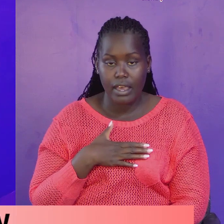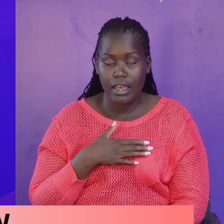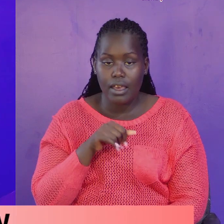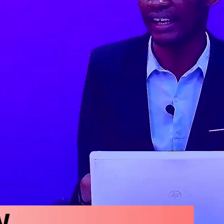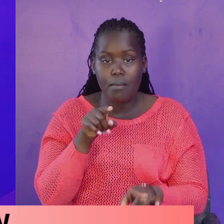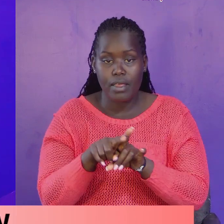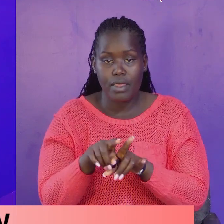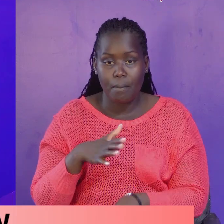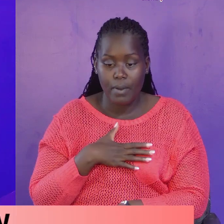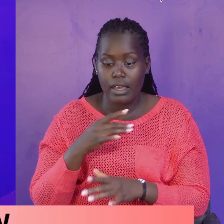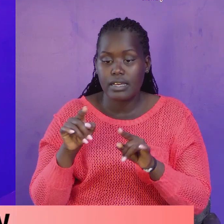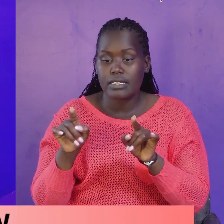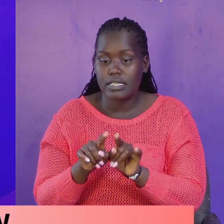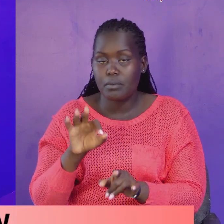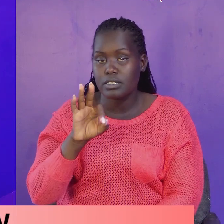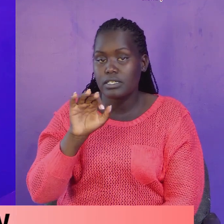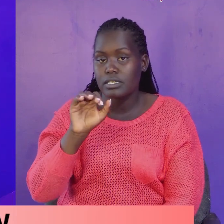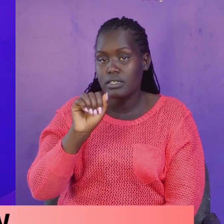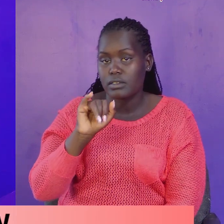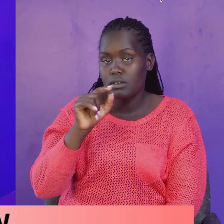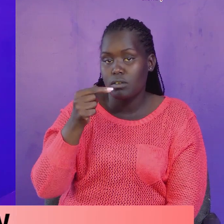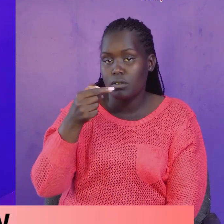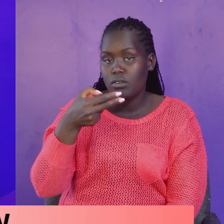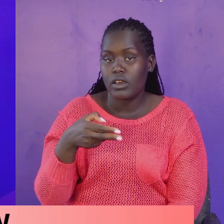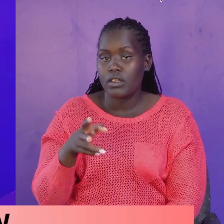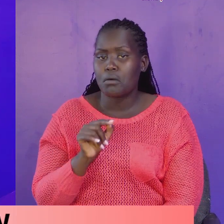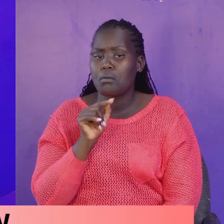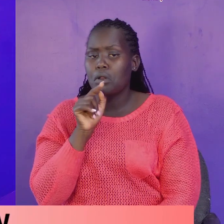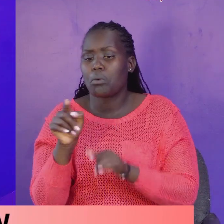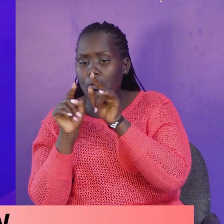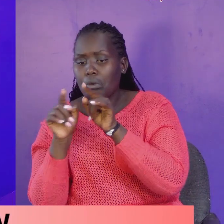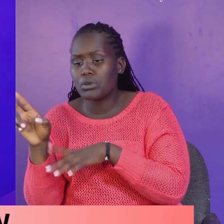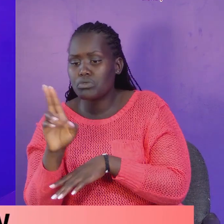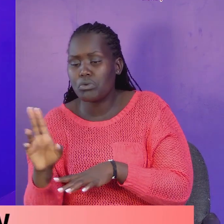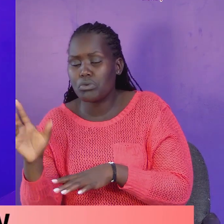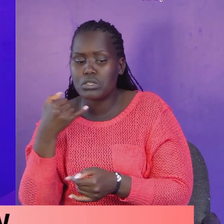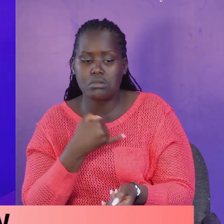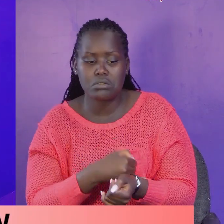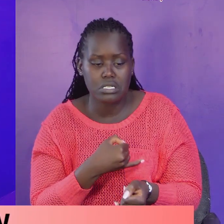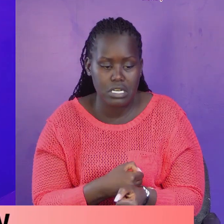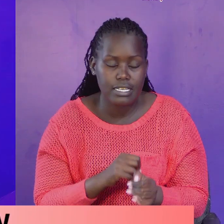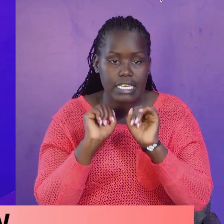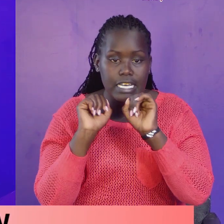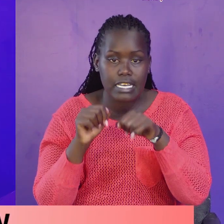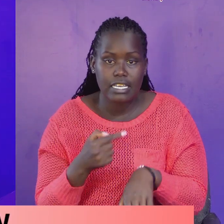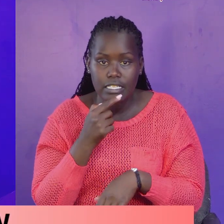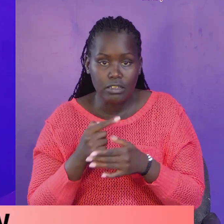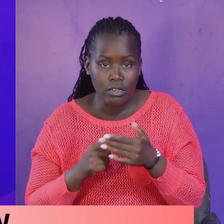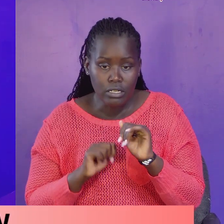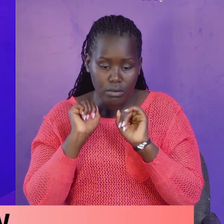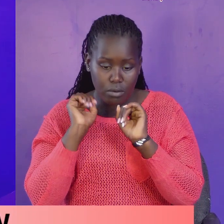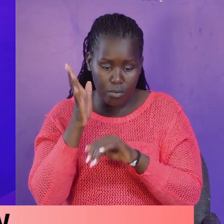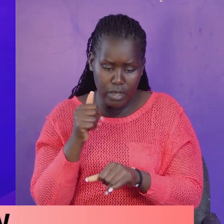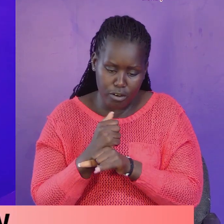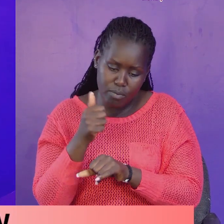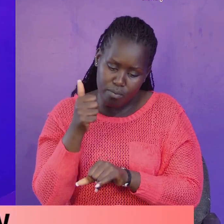way that Faith Kipyegon was alleged to be using dopamine. Yeah. I will say, I will do anything